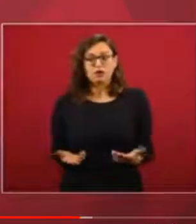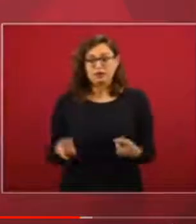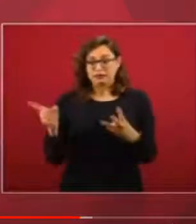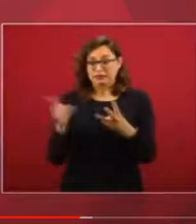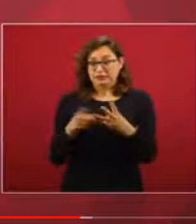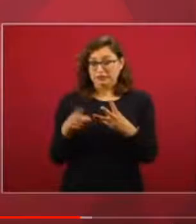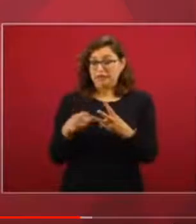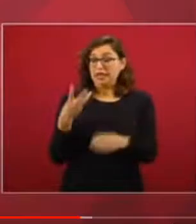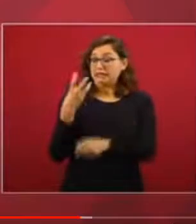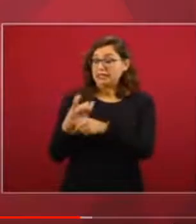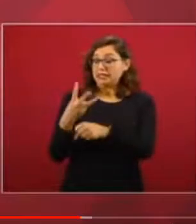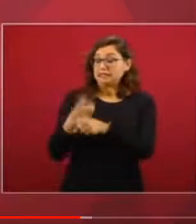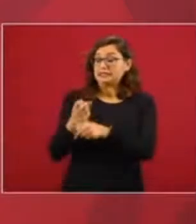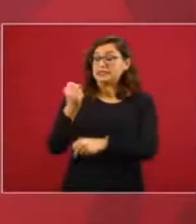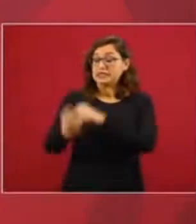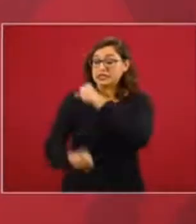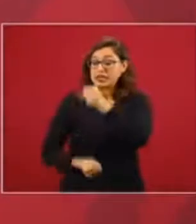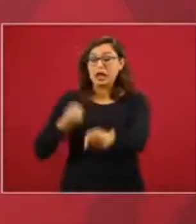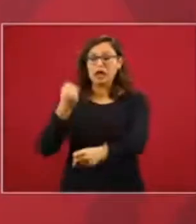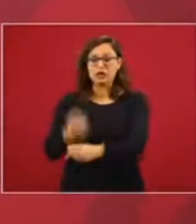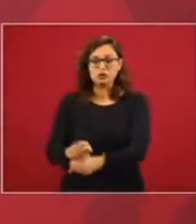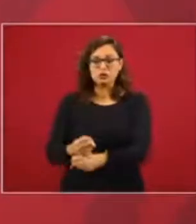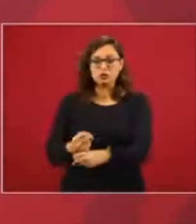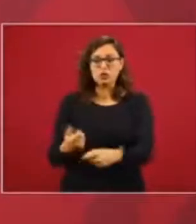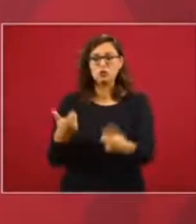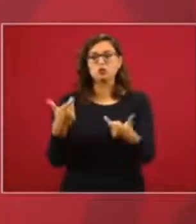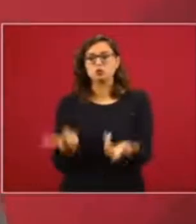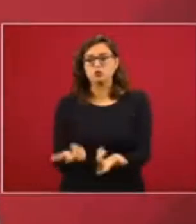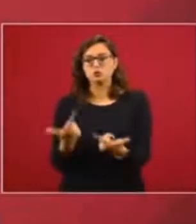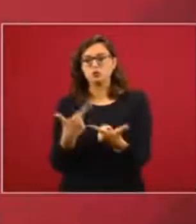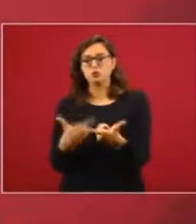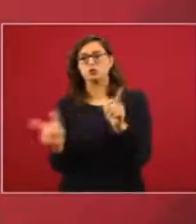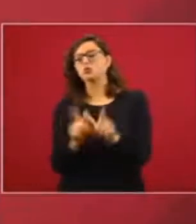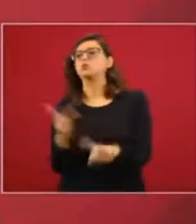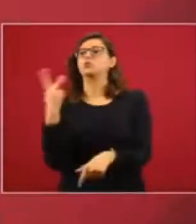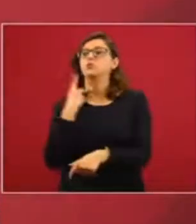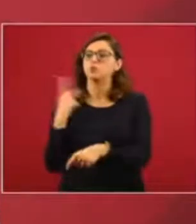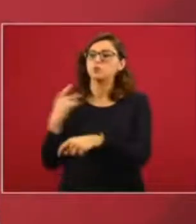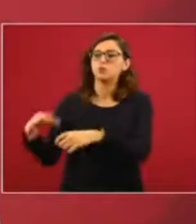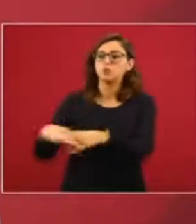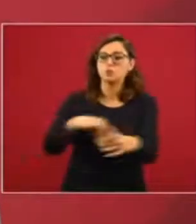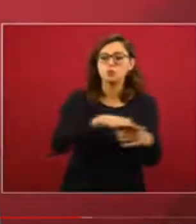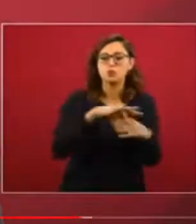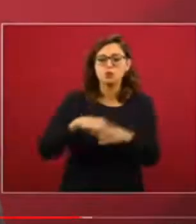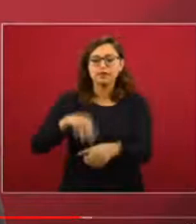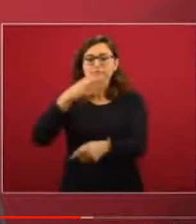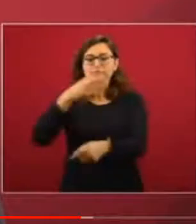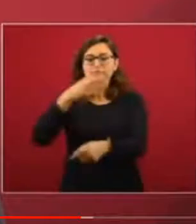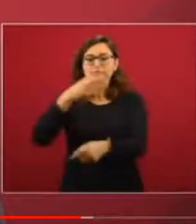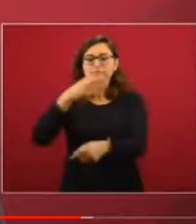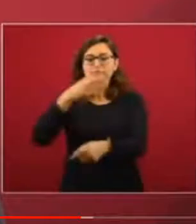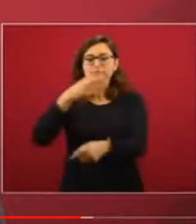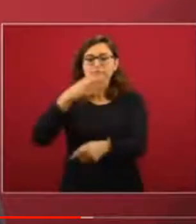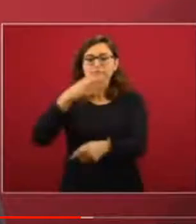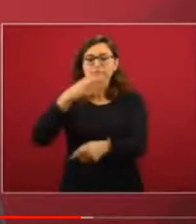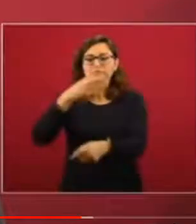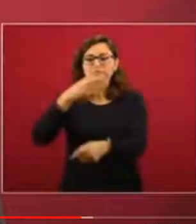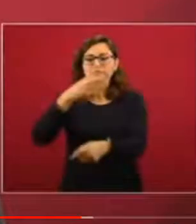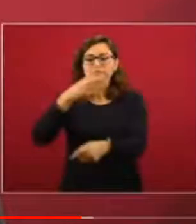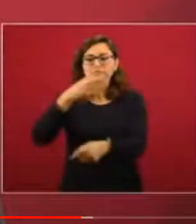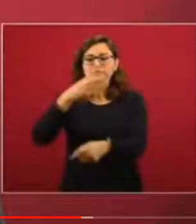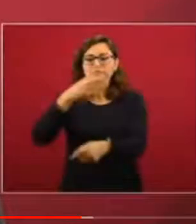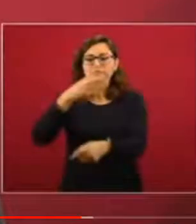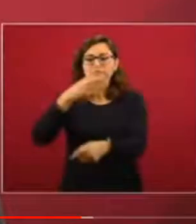el tercer año es el que obtuvo el tercer sitio, así debe de ser. Y se debe so that if it